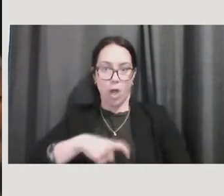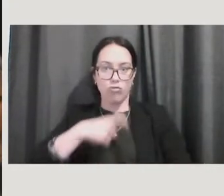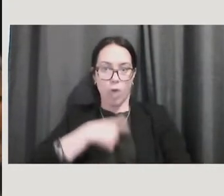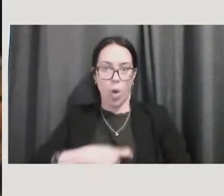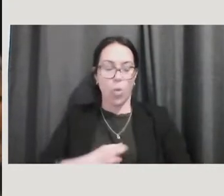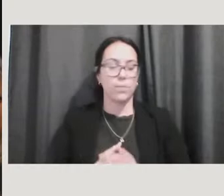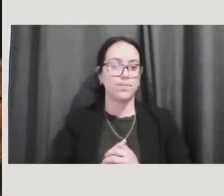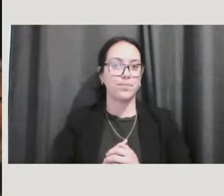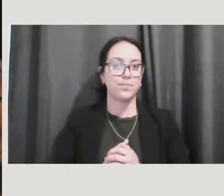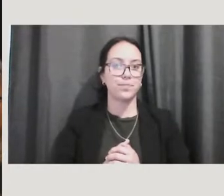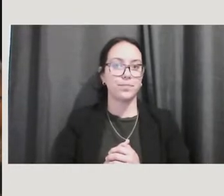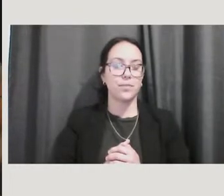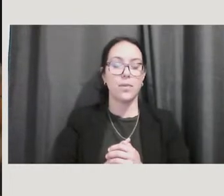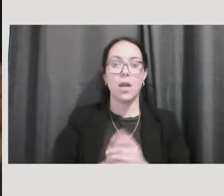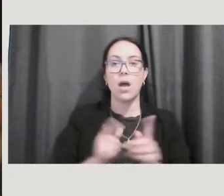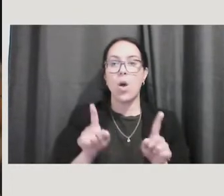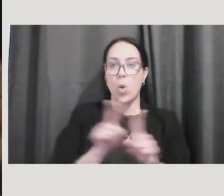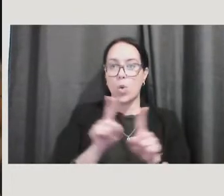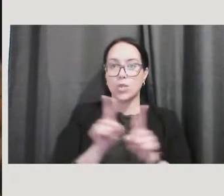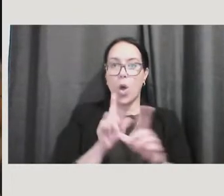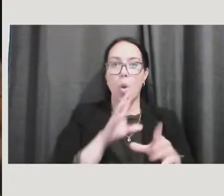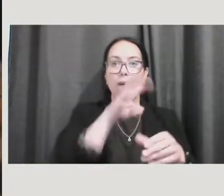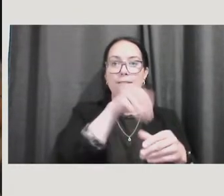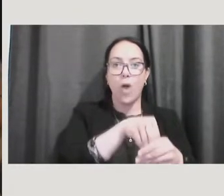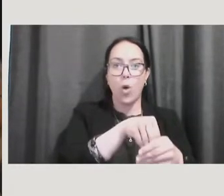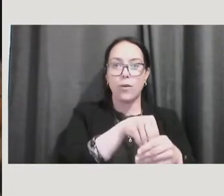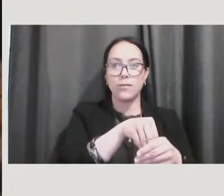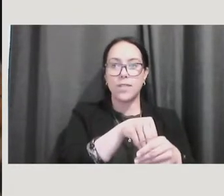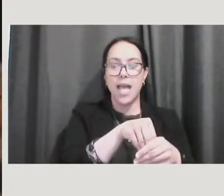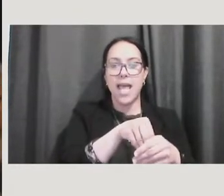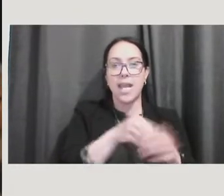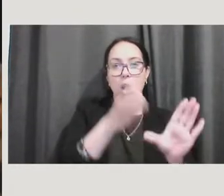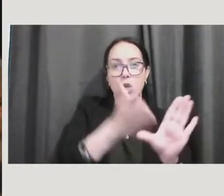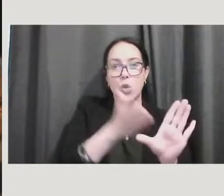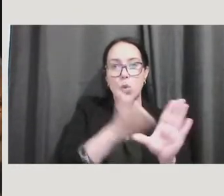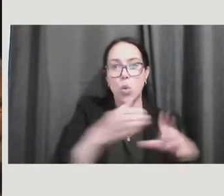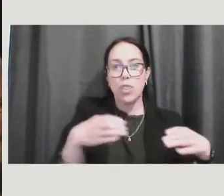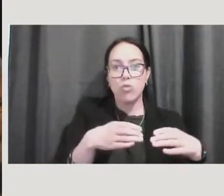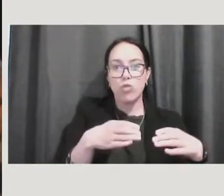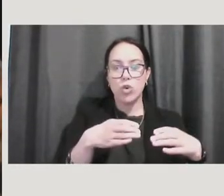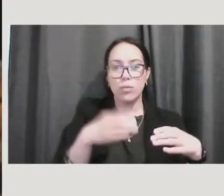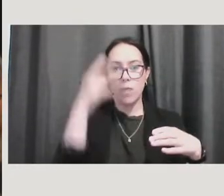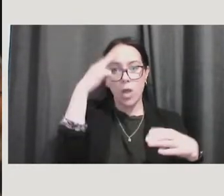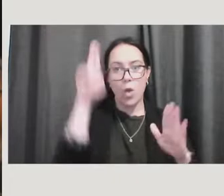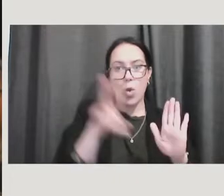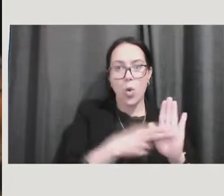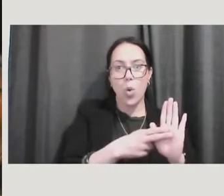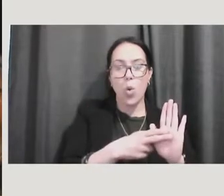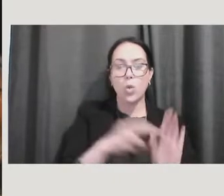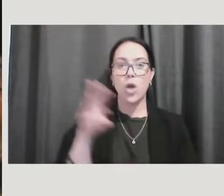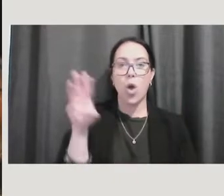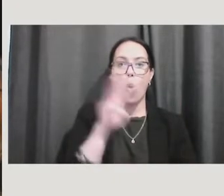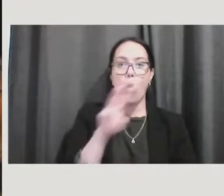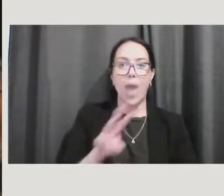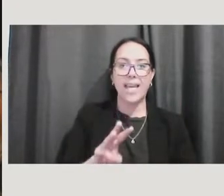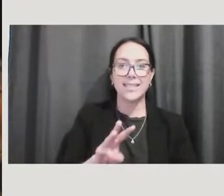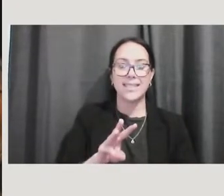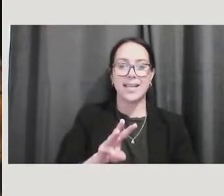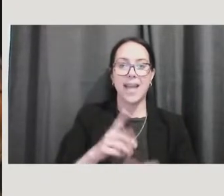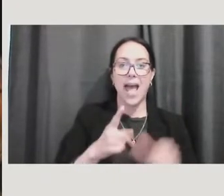also am involved in our little youth group uh which is called Wellington atchumapu